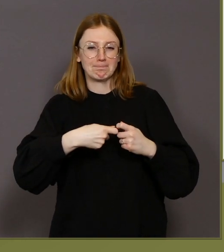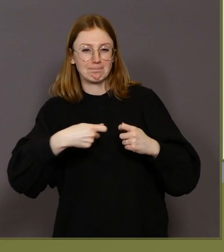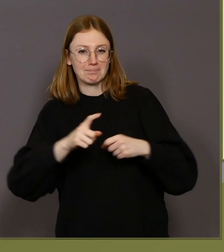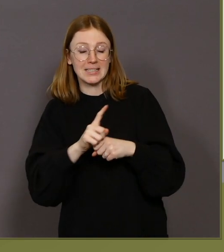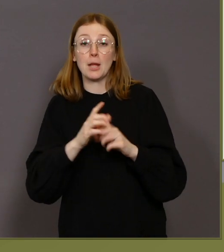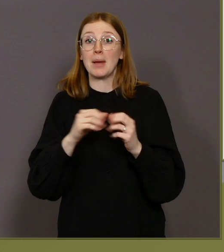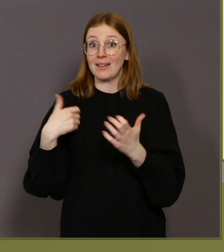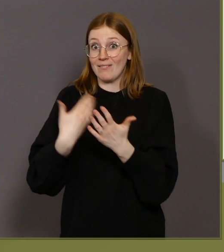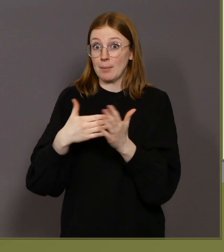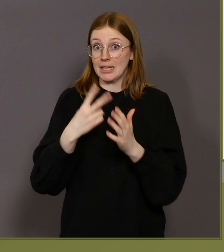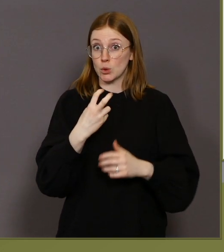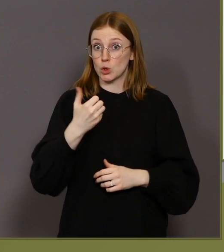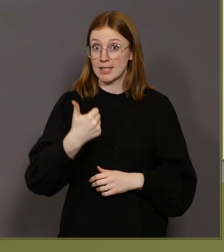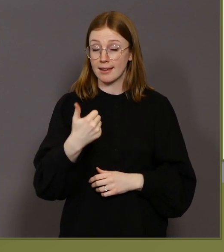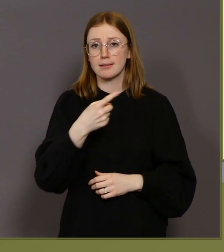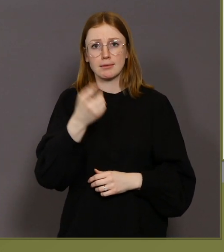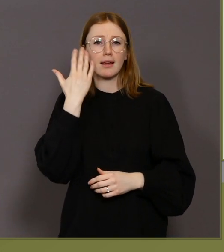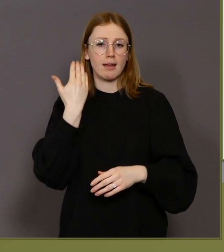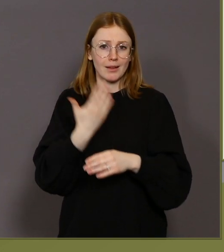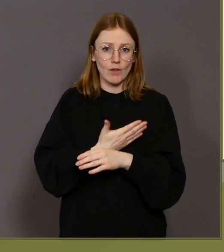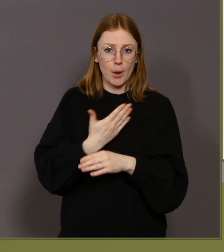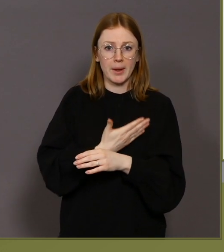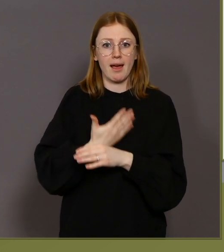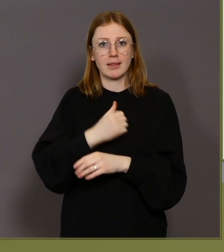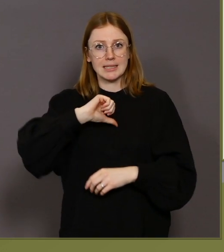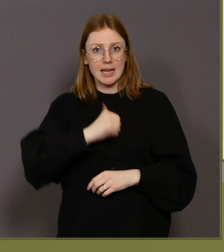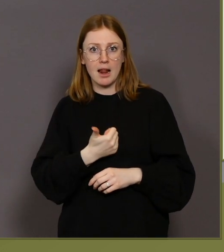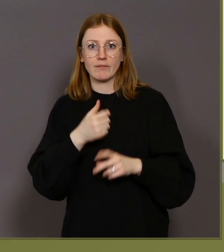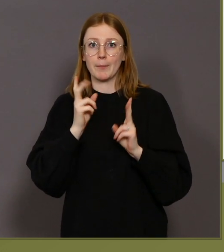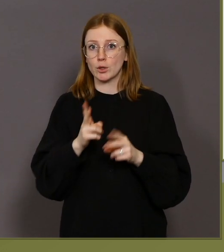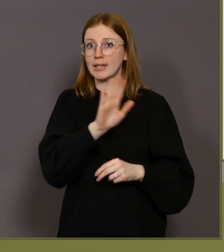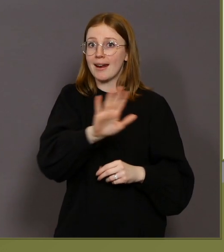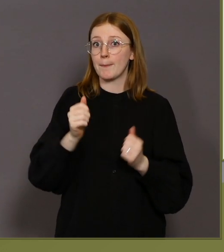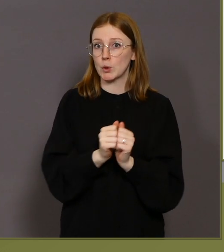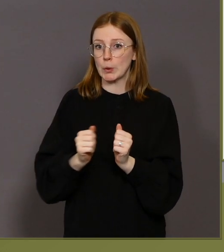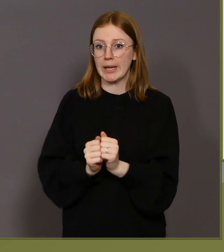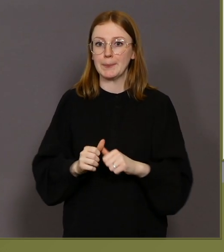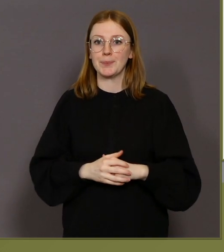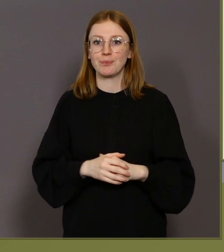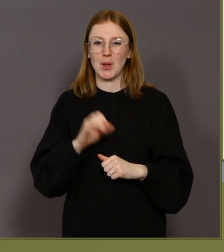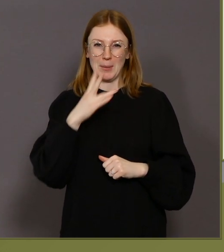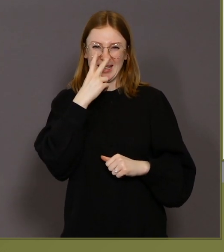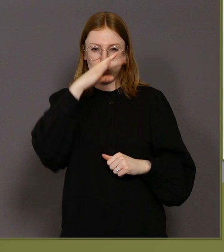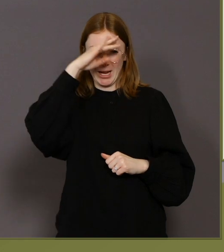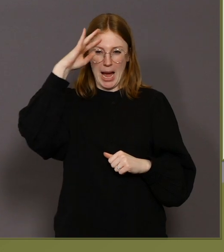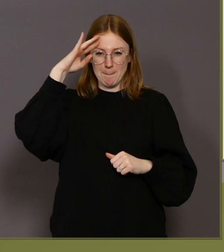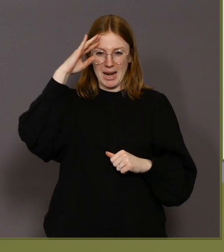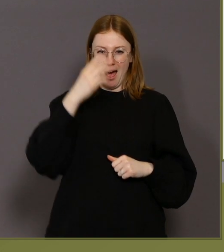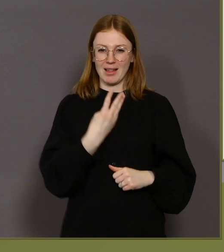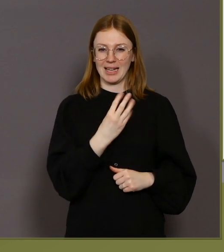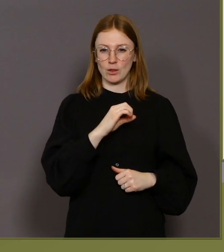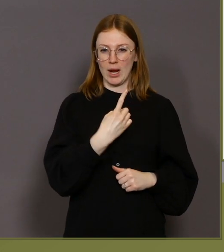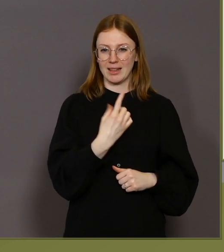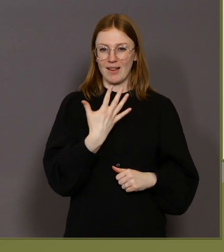already prepare yourselves and your products. If you just look at the old EN 301549